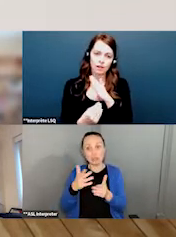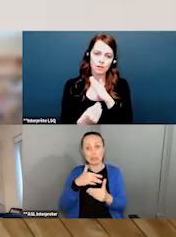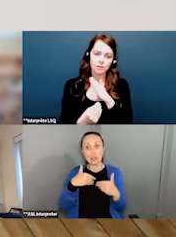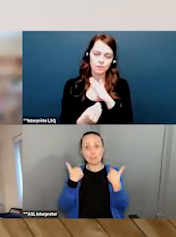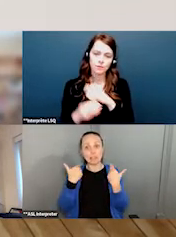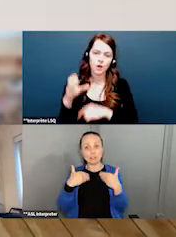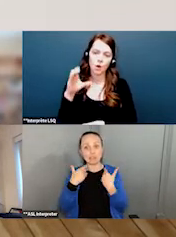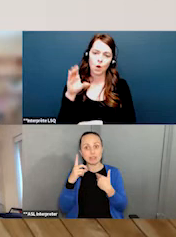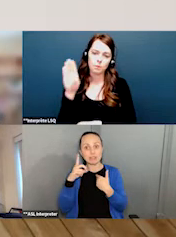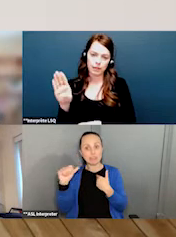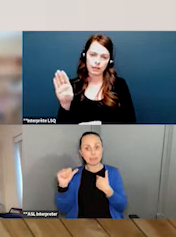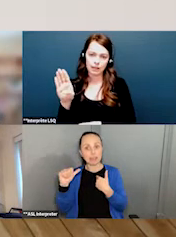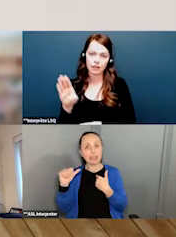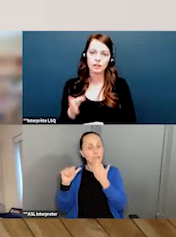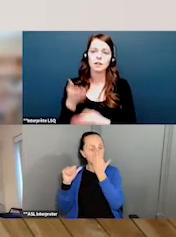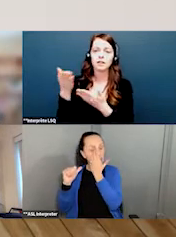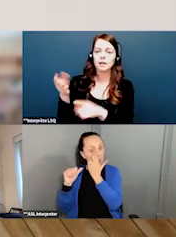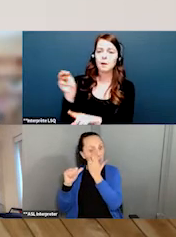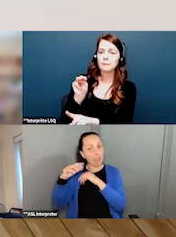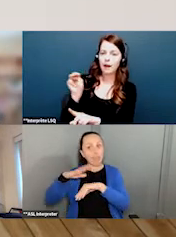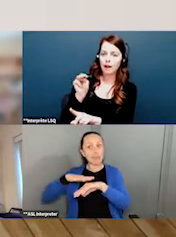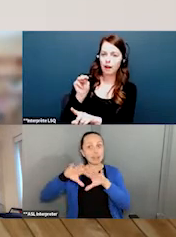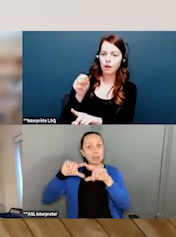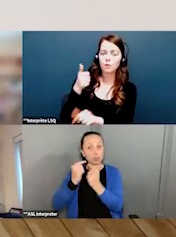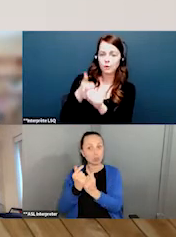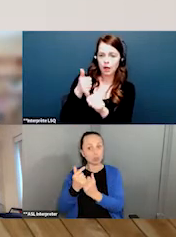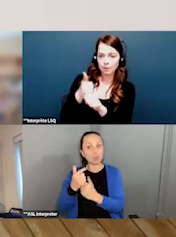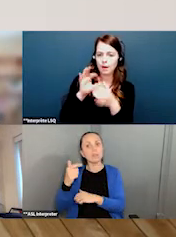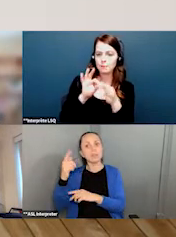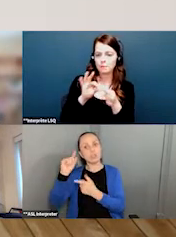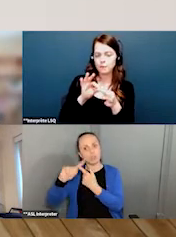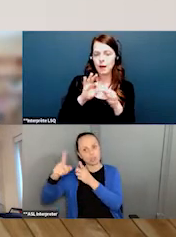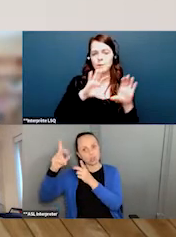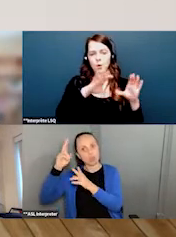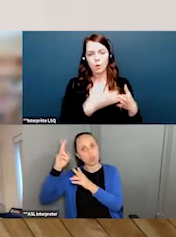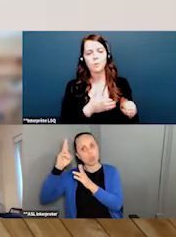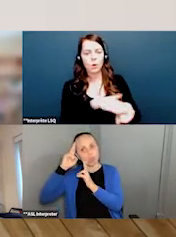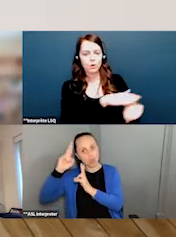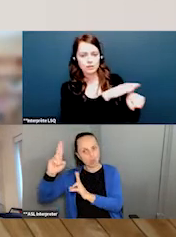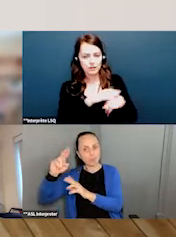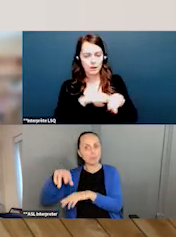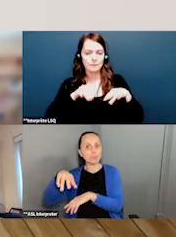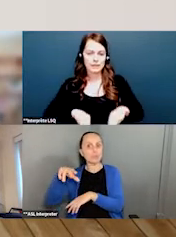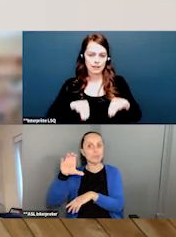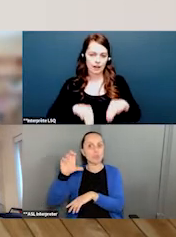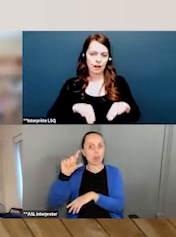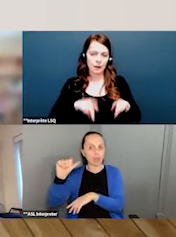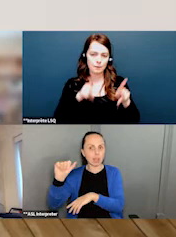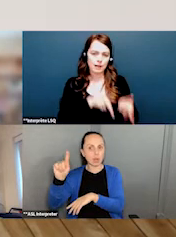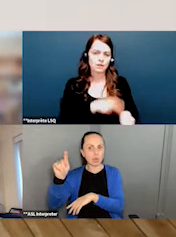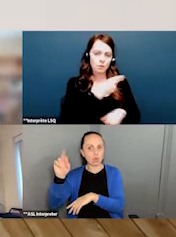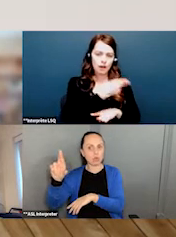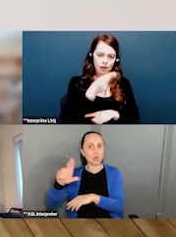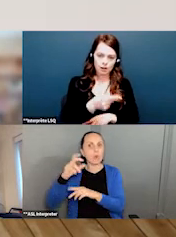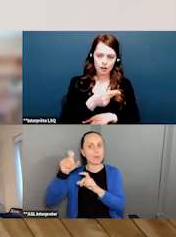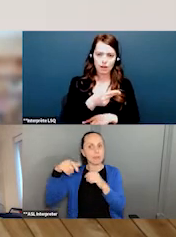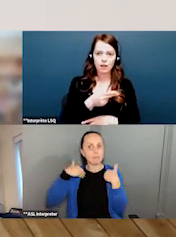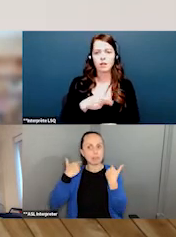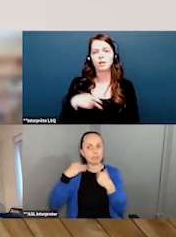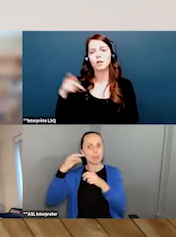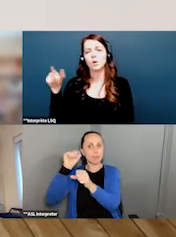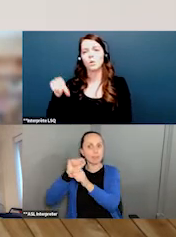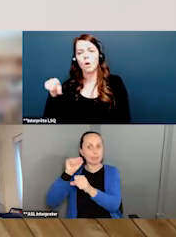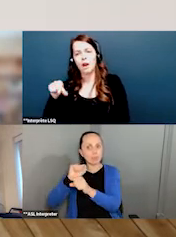Ministerial Disability Advisory Group to the Honorable Carla Qualtrough, Minister of Employment,